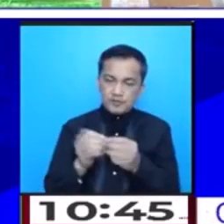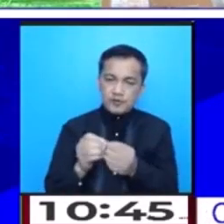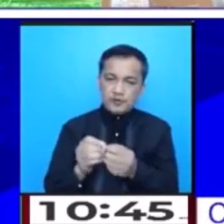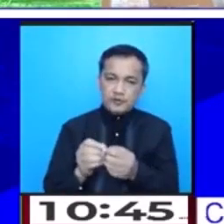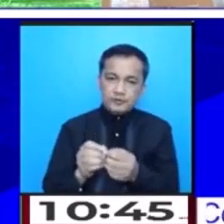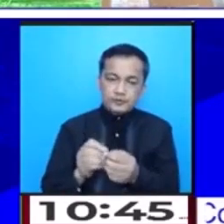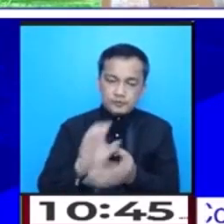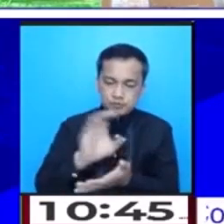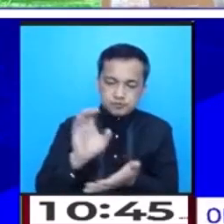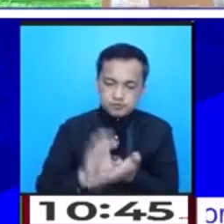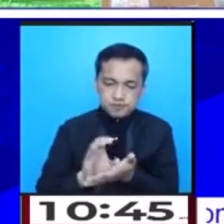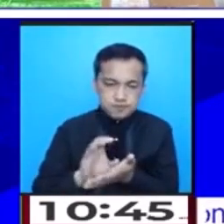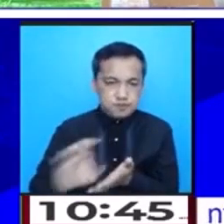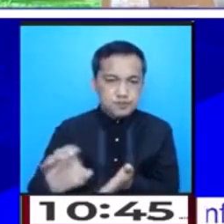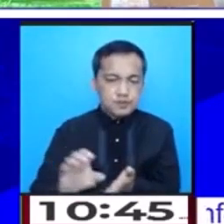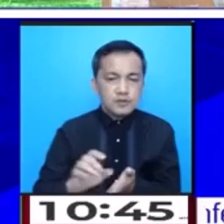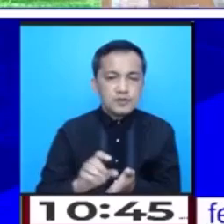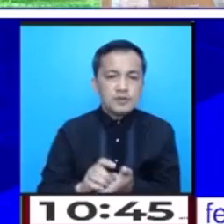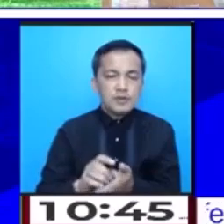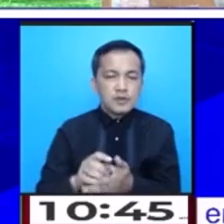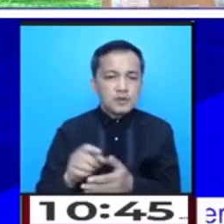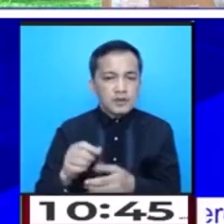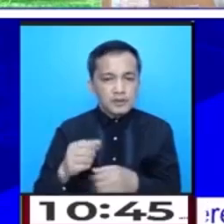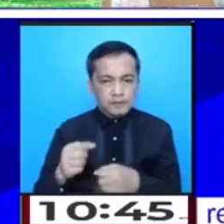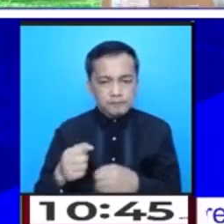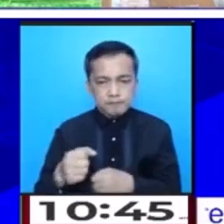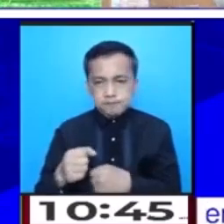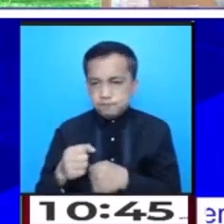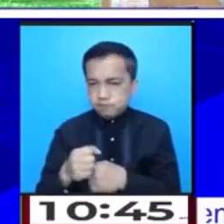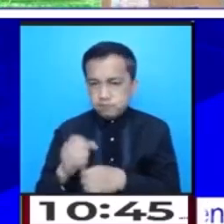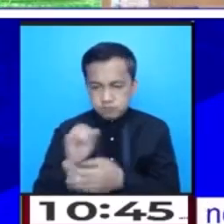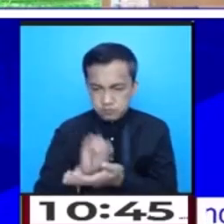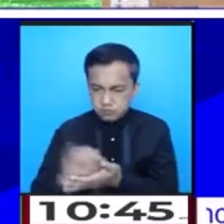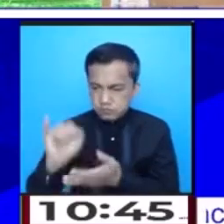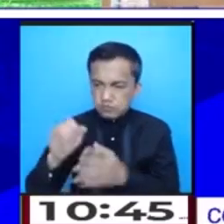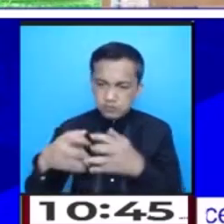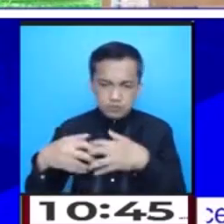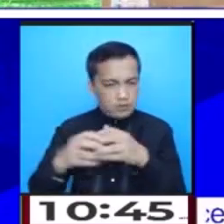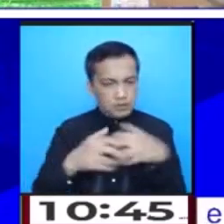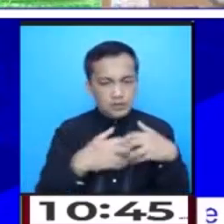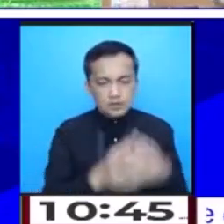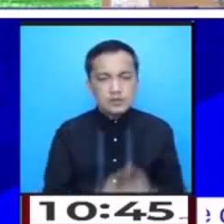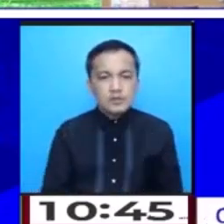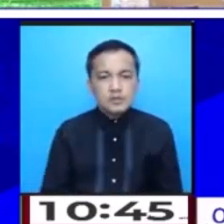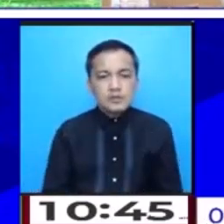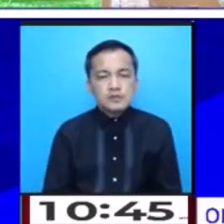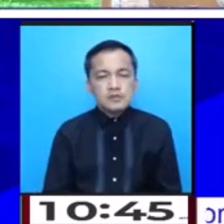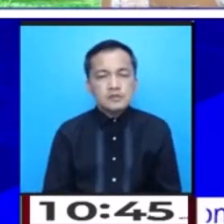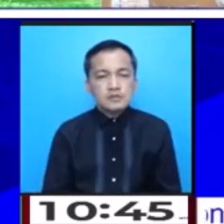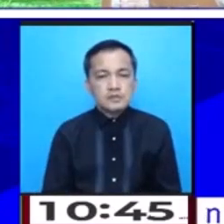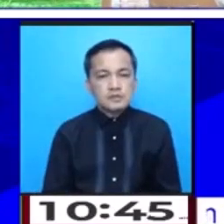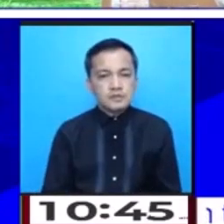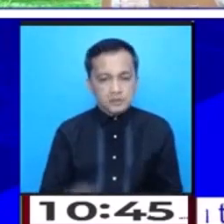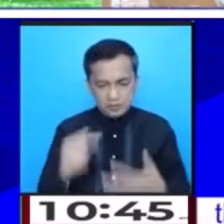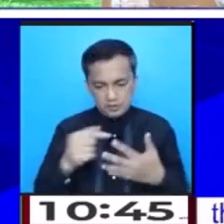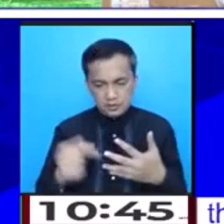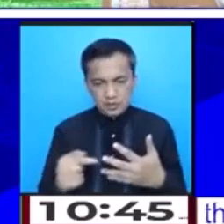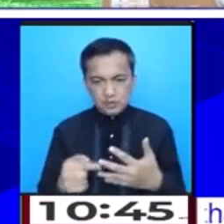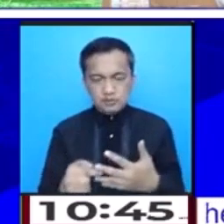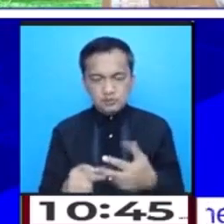our institutions, and so on. No? And that would build up